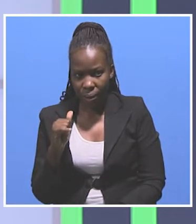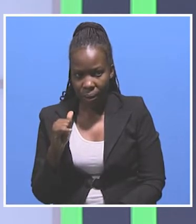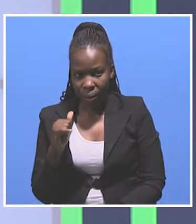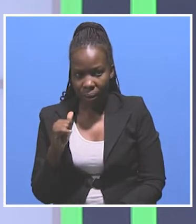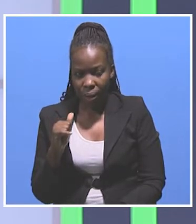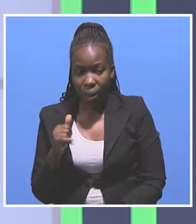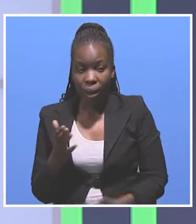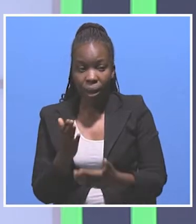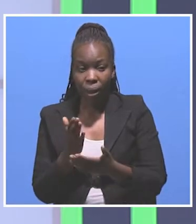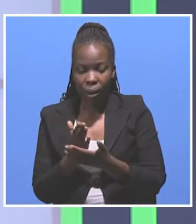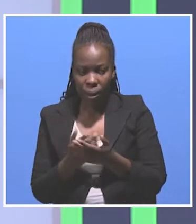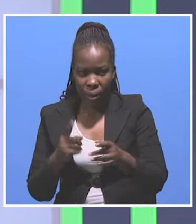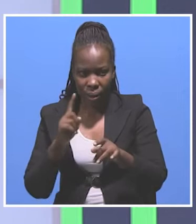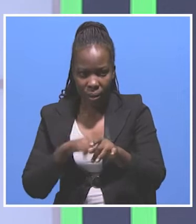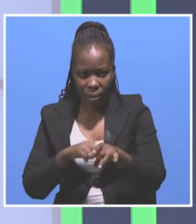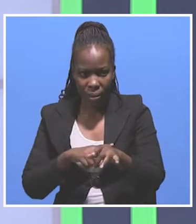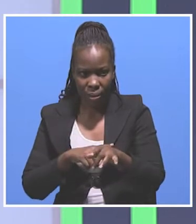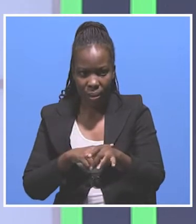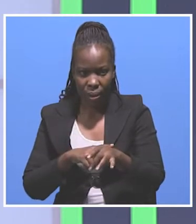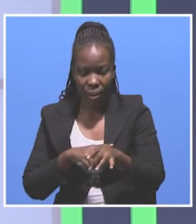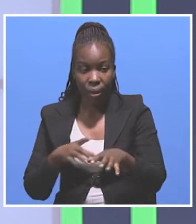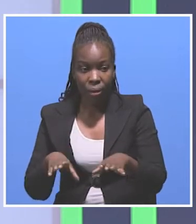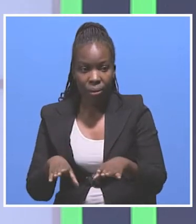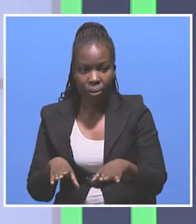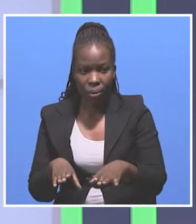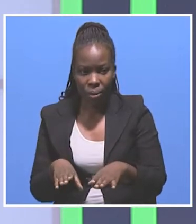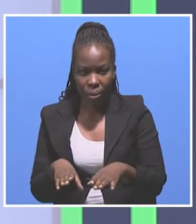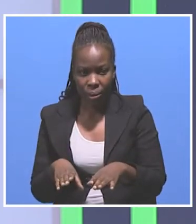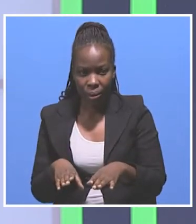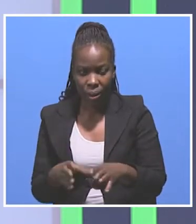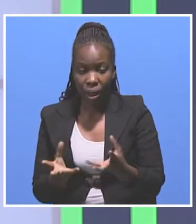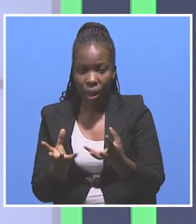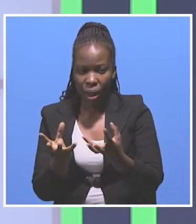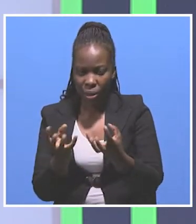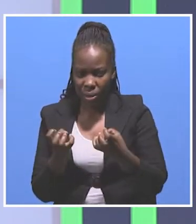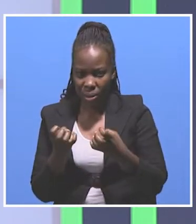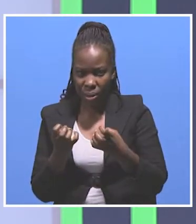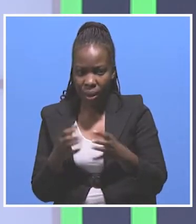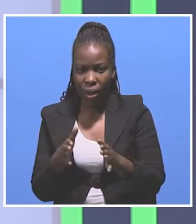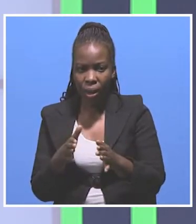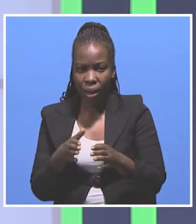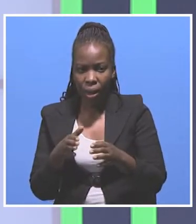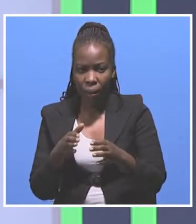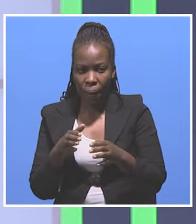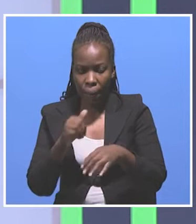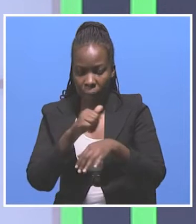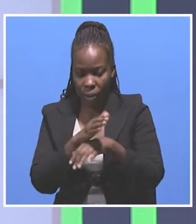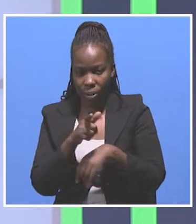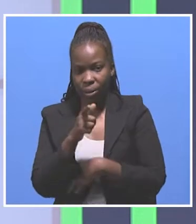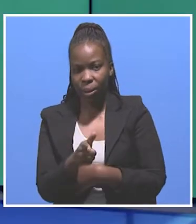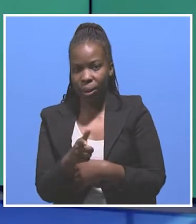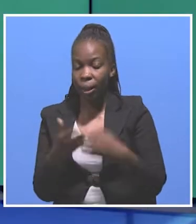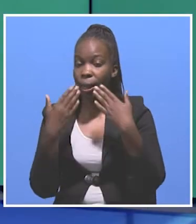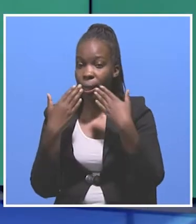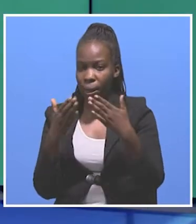know. Okay. Everything usually gets stolen. So I wanted to guidance on that one as well. Okay. Okay, thank you so much.